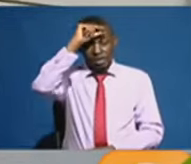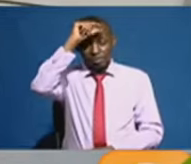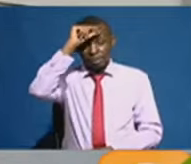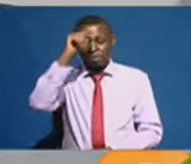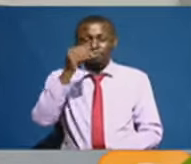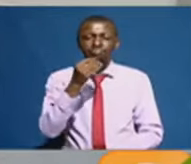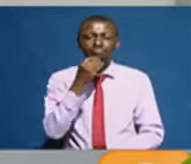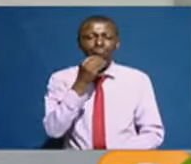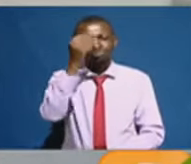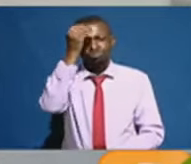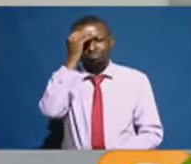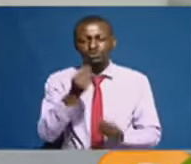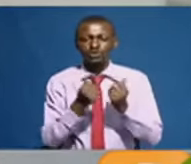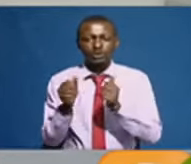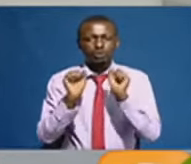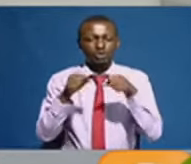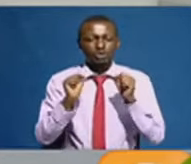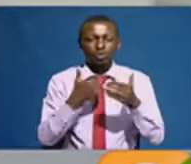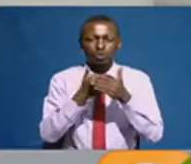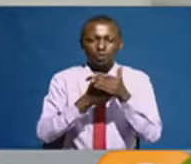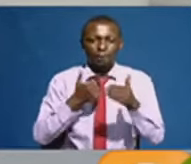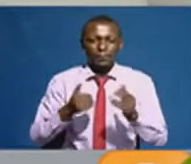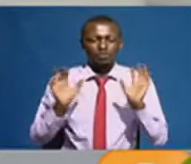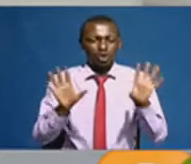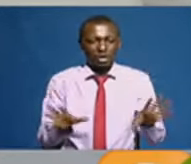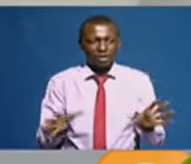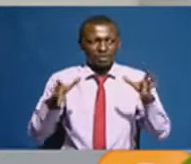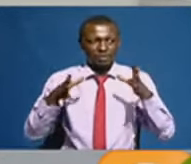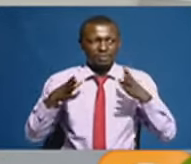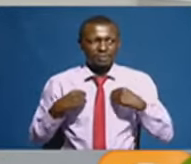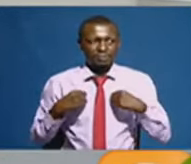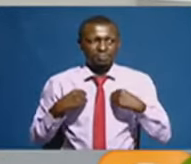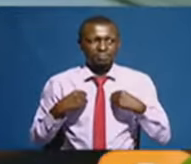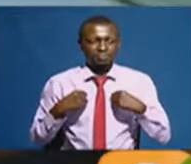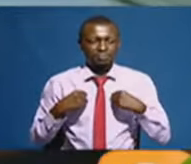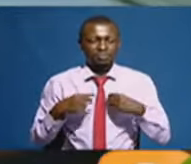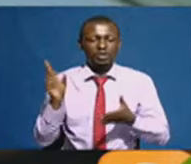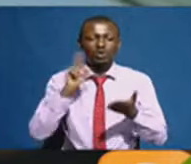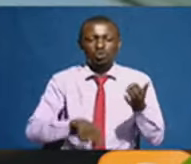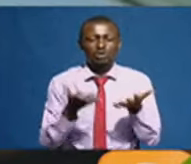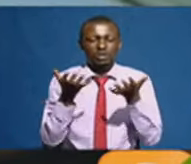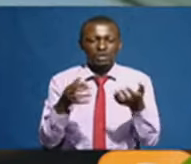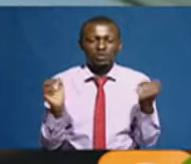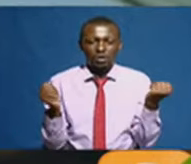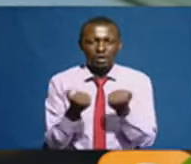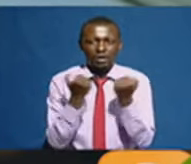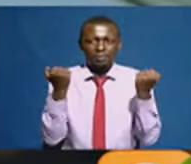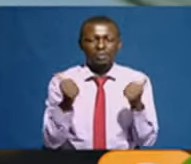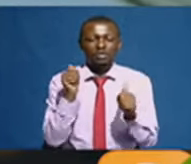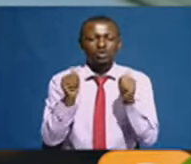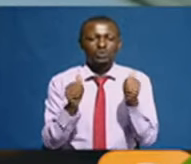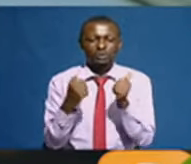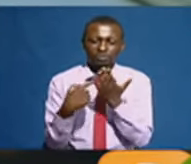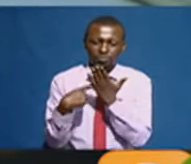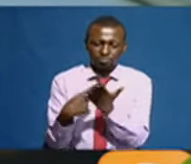it before it finally accepts what needs to happen, which is negotiation.